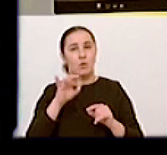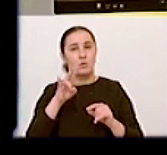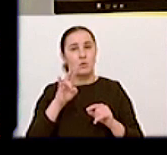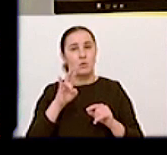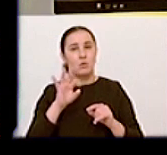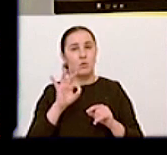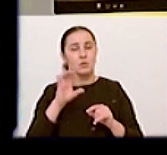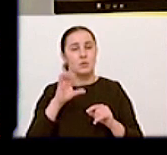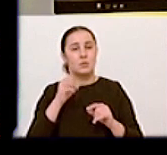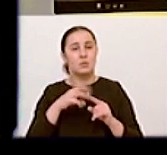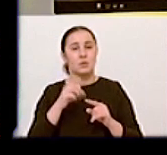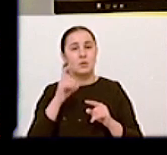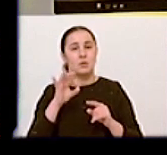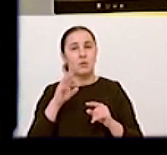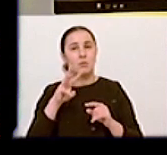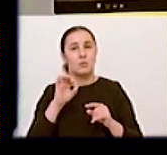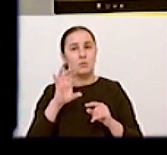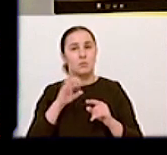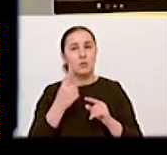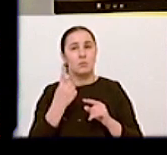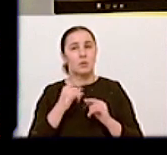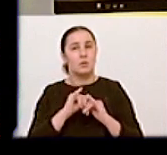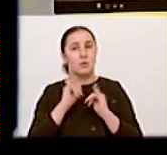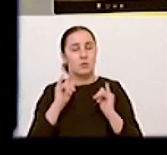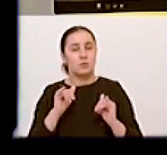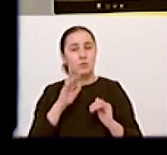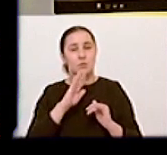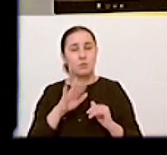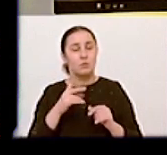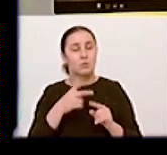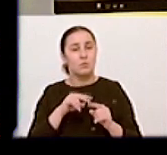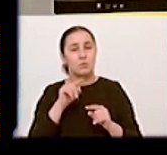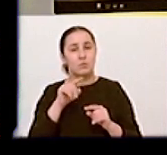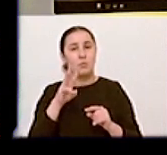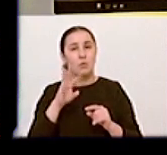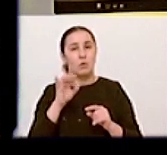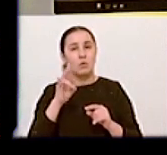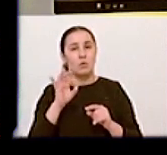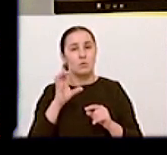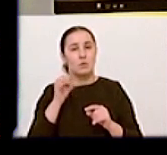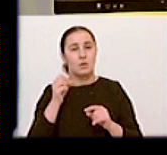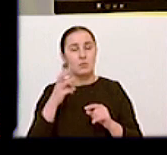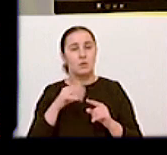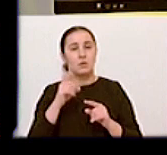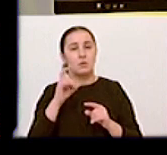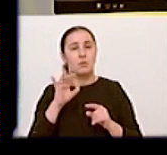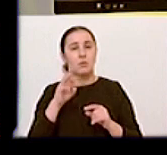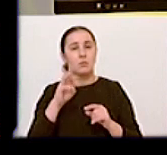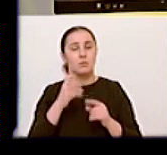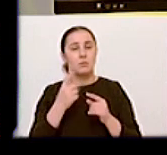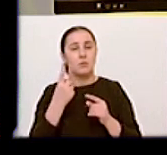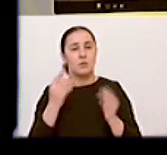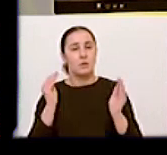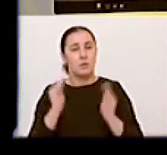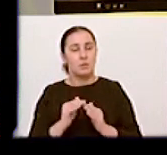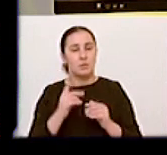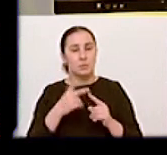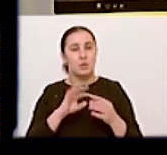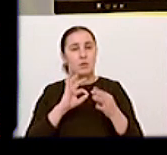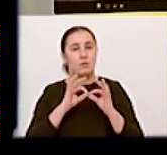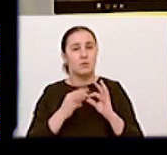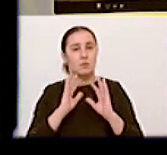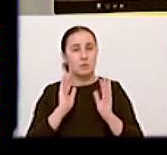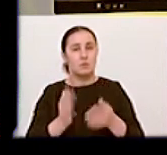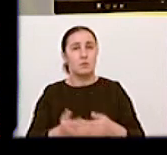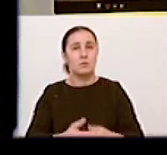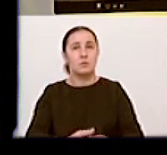Monosamiyada xromosomalar bittaga ortadi. Yo'q, chunki monosamiya xromosoma sonining bittaga kamayishi bilan